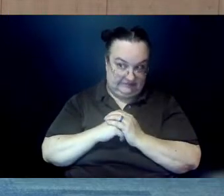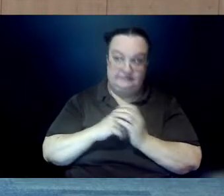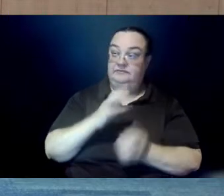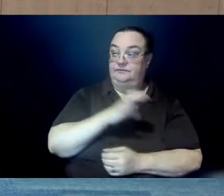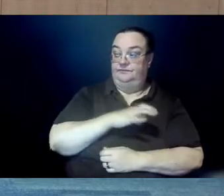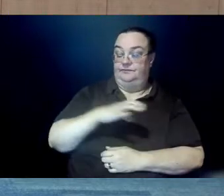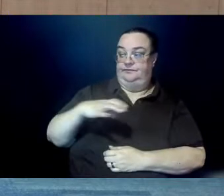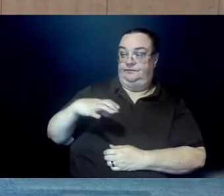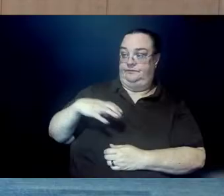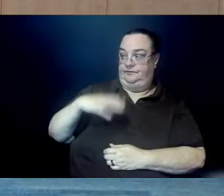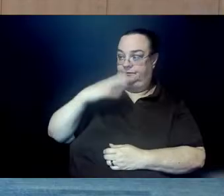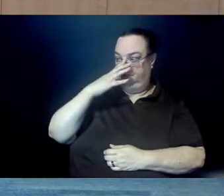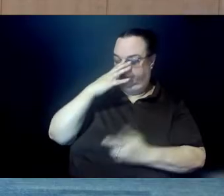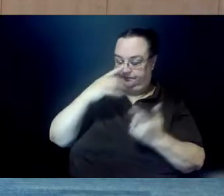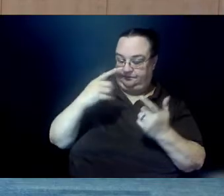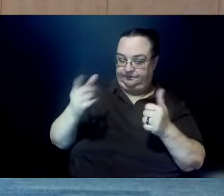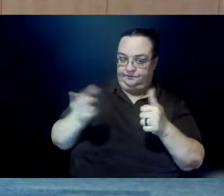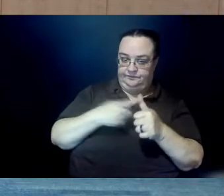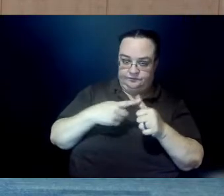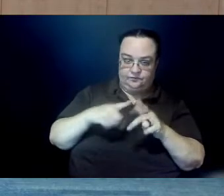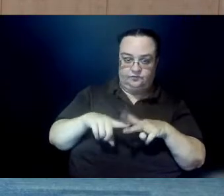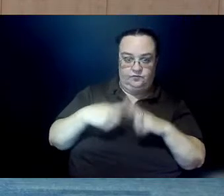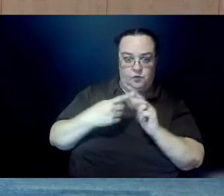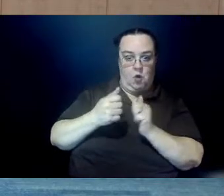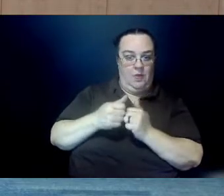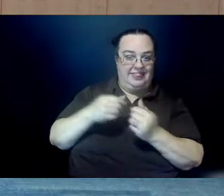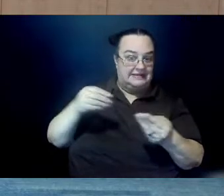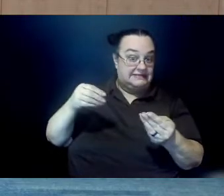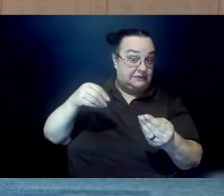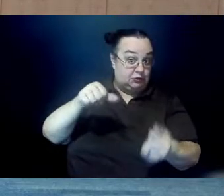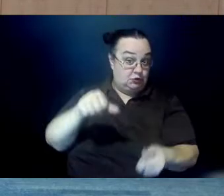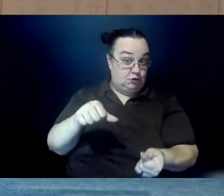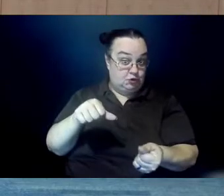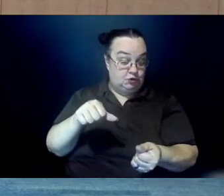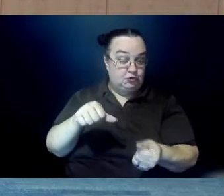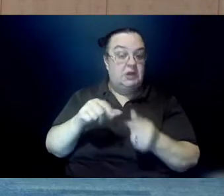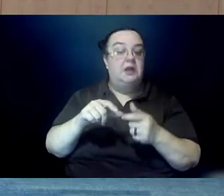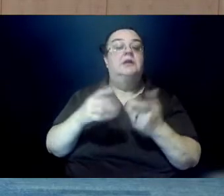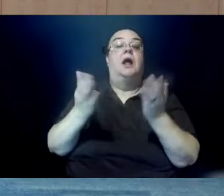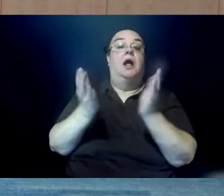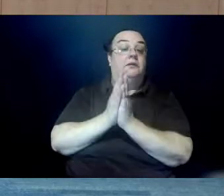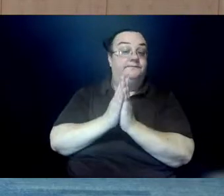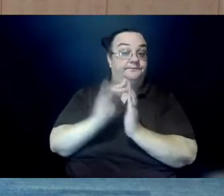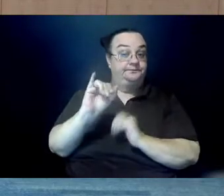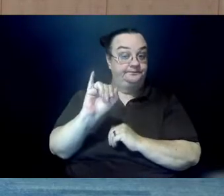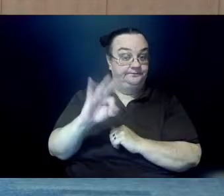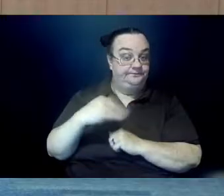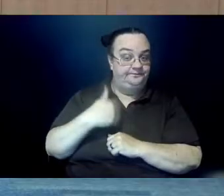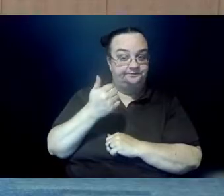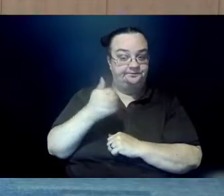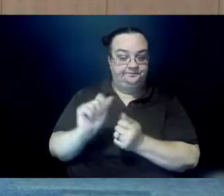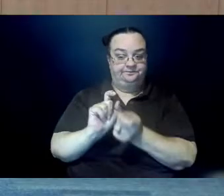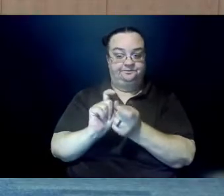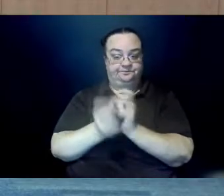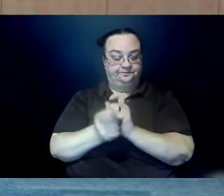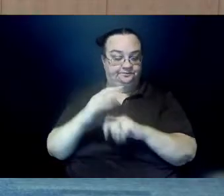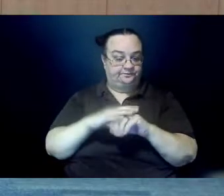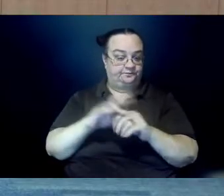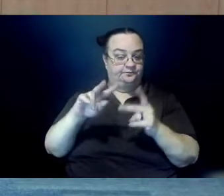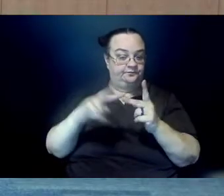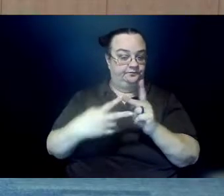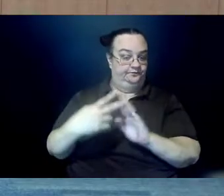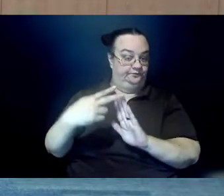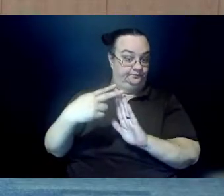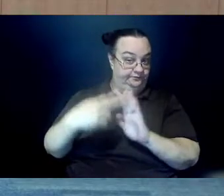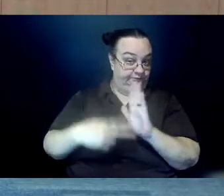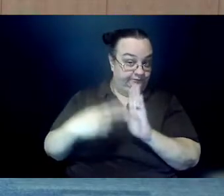Council, let us start with the expenditures and ask if there's any revisions on second reader